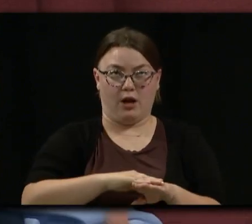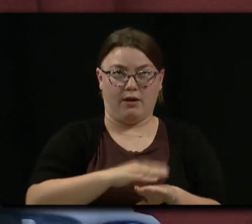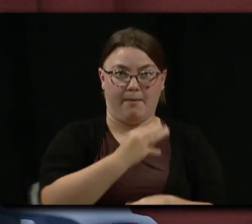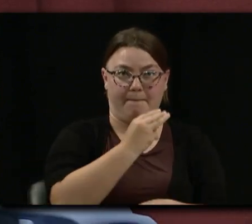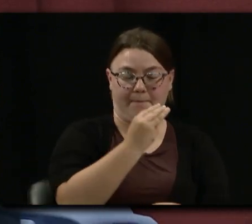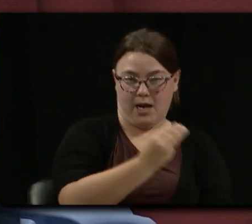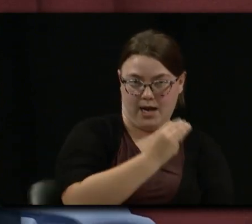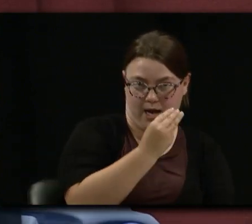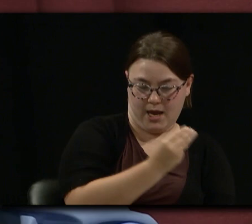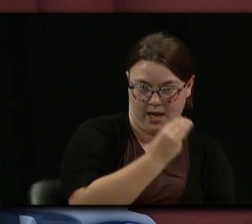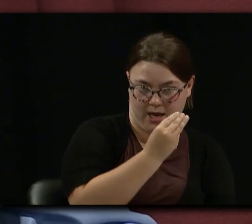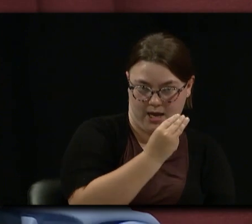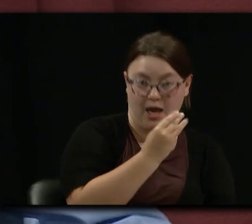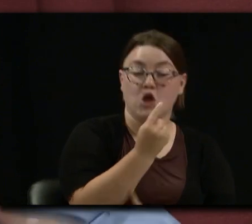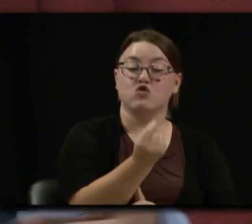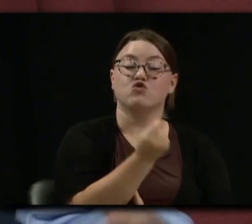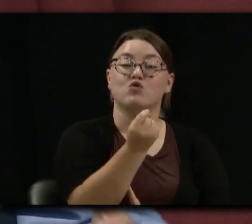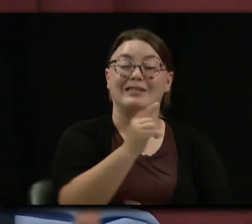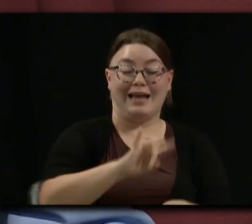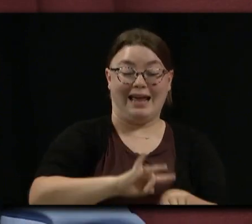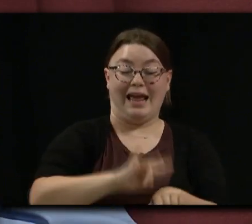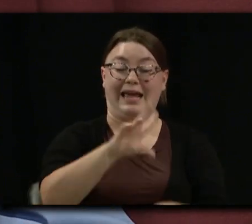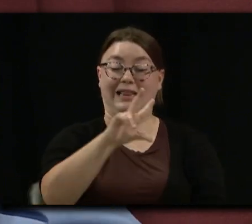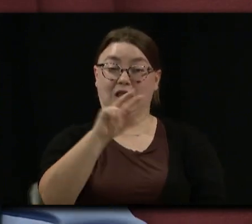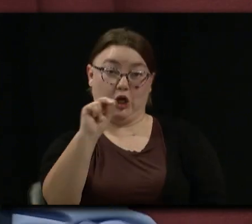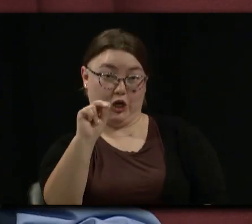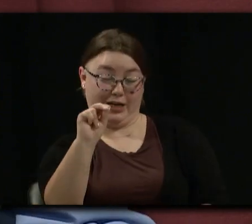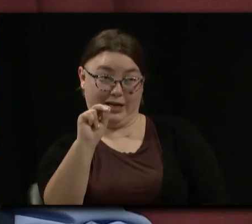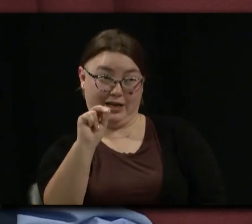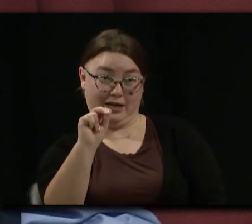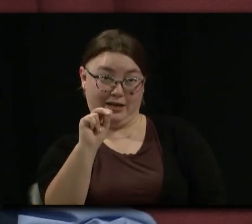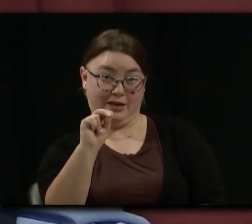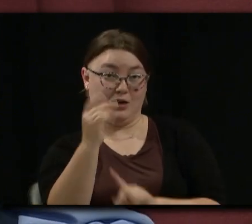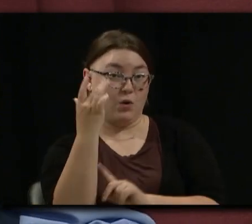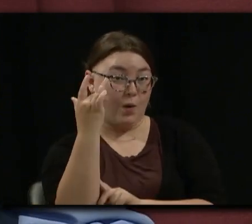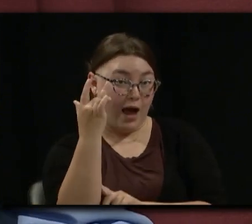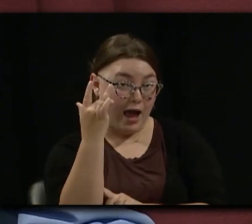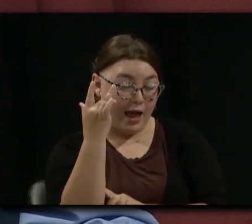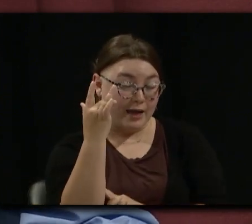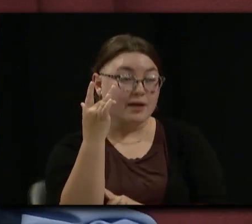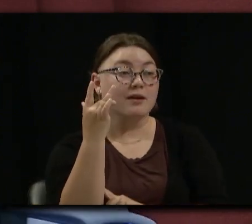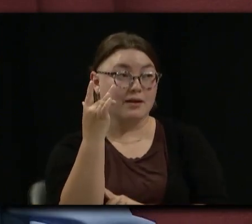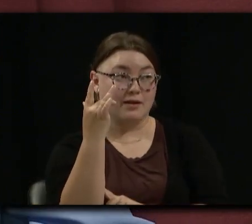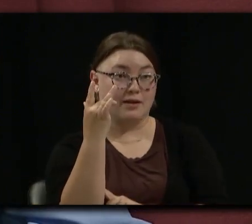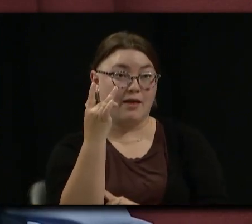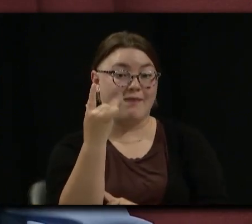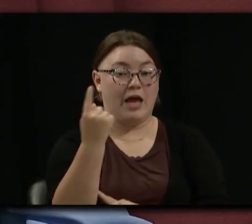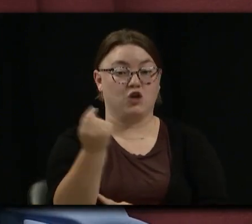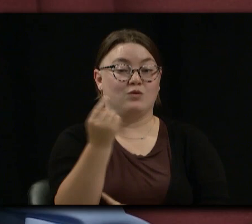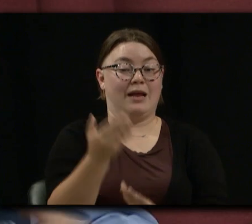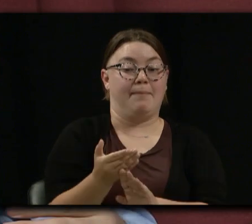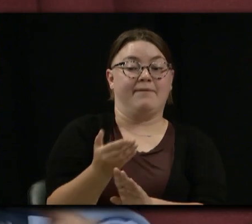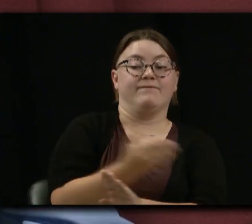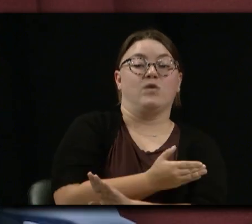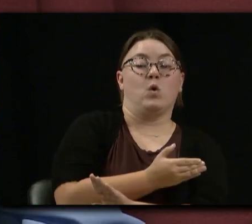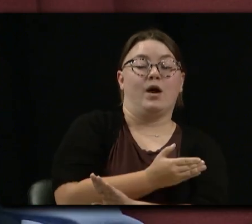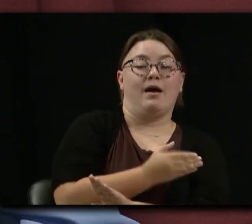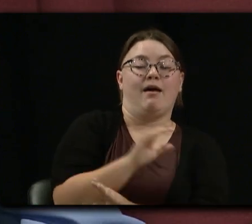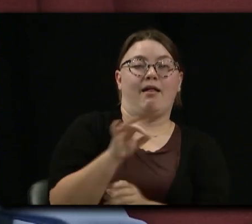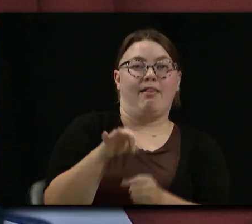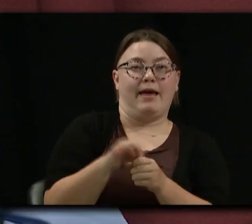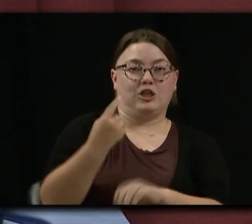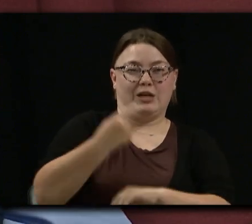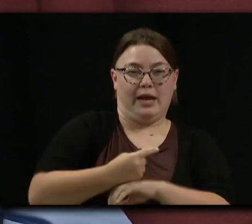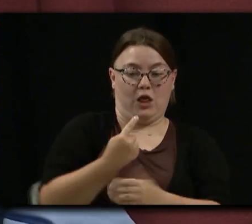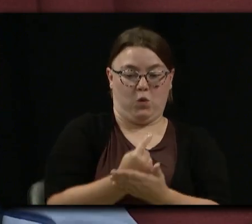to 8:30 on that Tuesday because that last Tuesday before Election Day is the last day